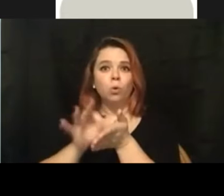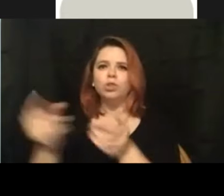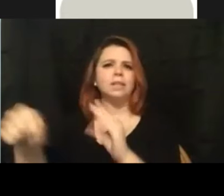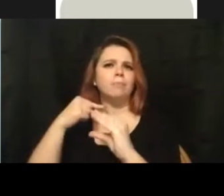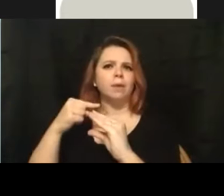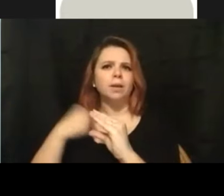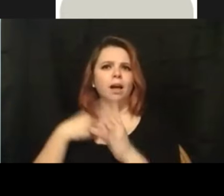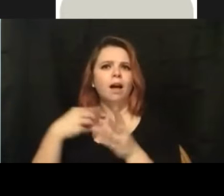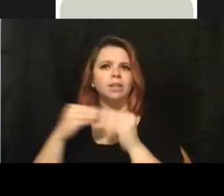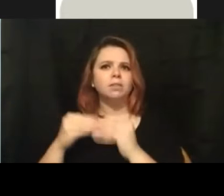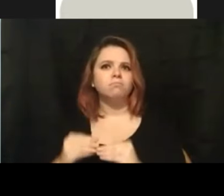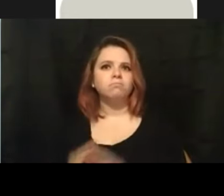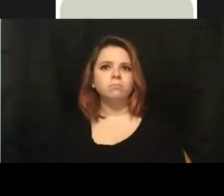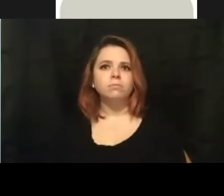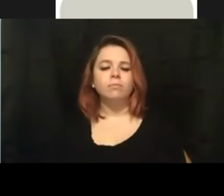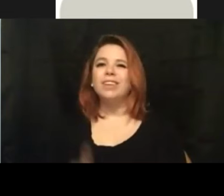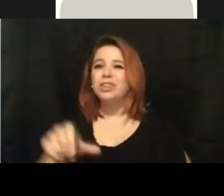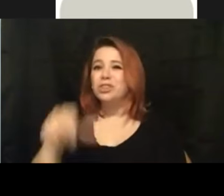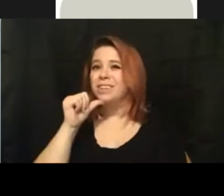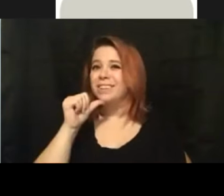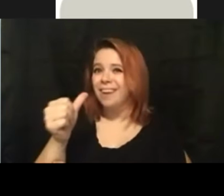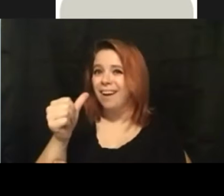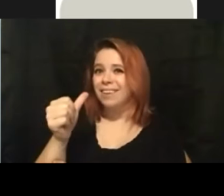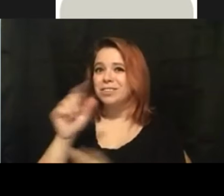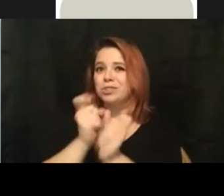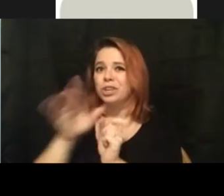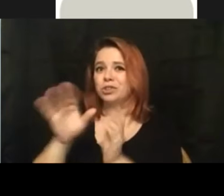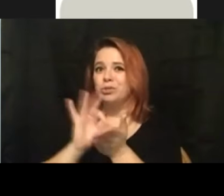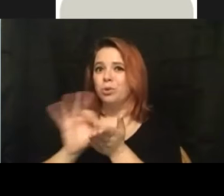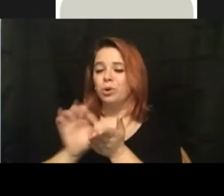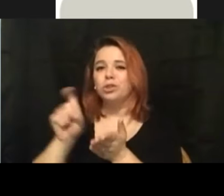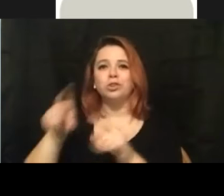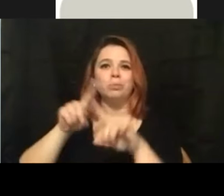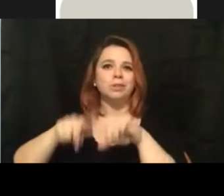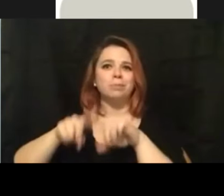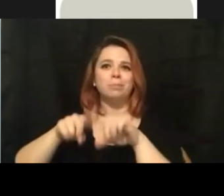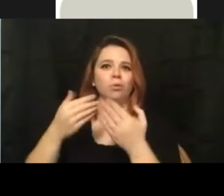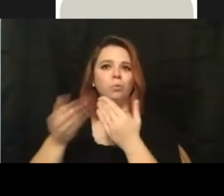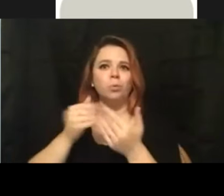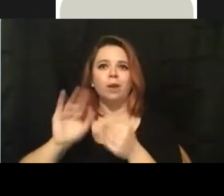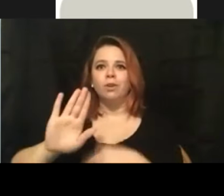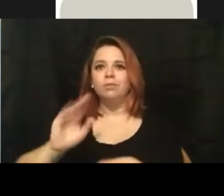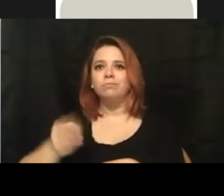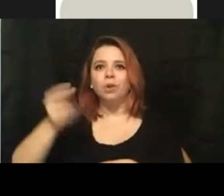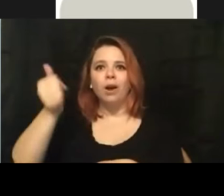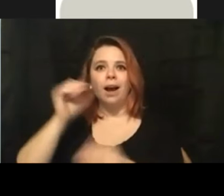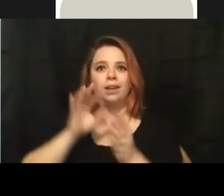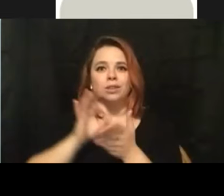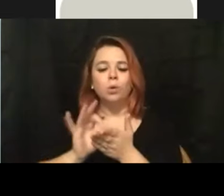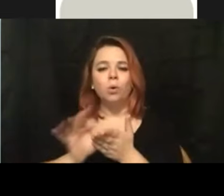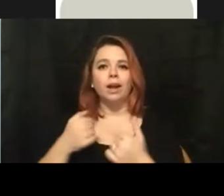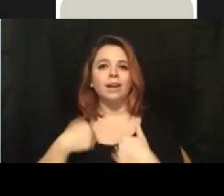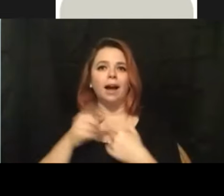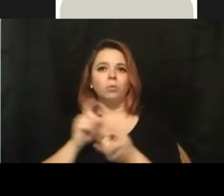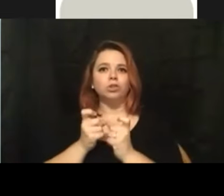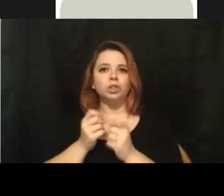Because yeah, it shouldn't affect your score, because your score should be based on whatever your top one is. And then when I manually change it. But on the off chance if it does